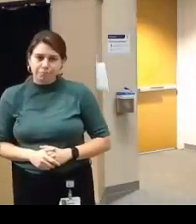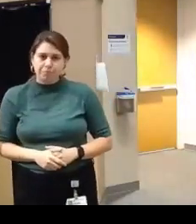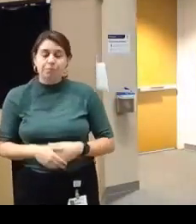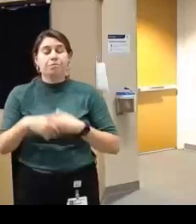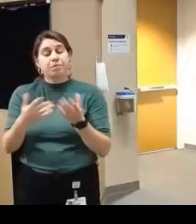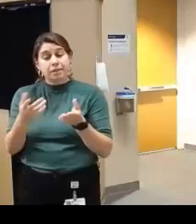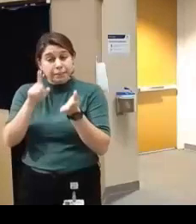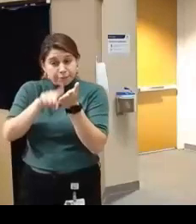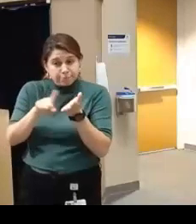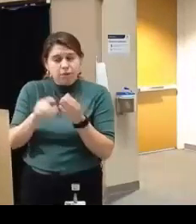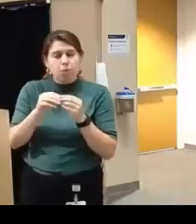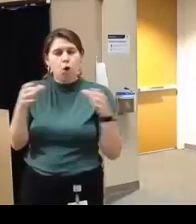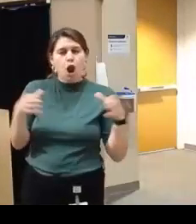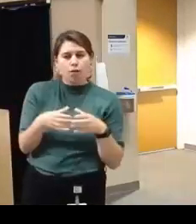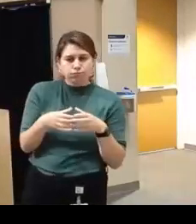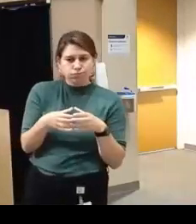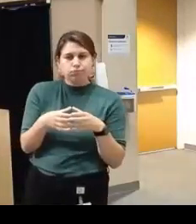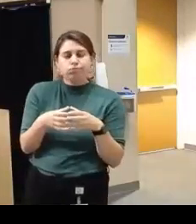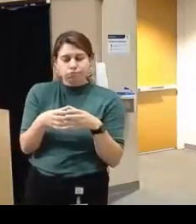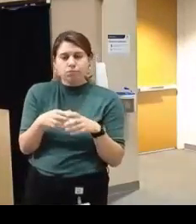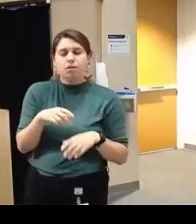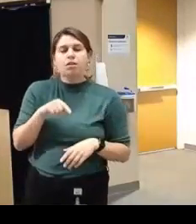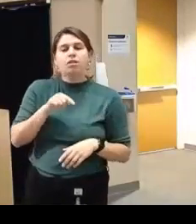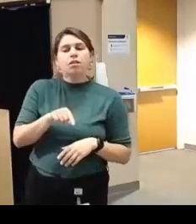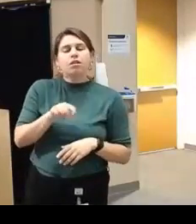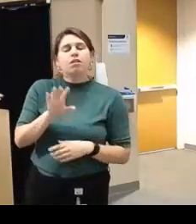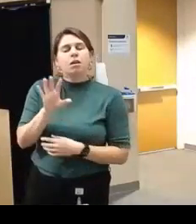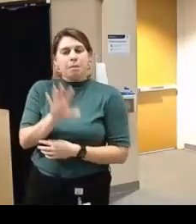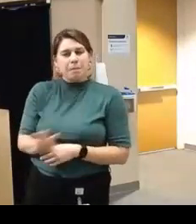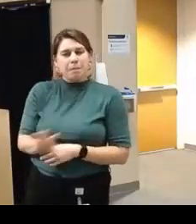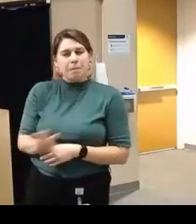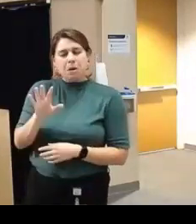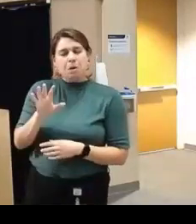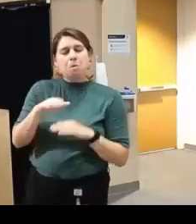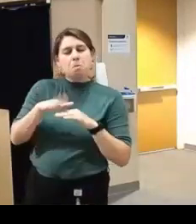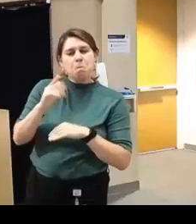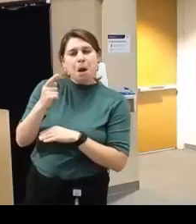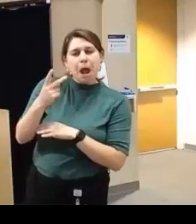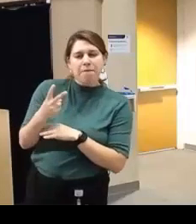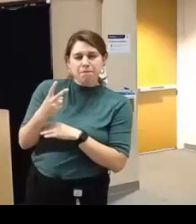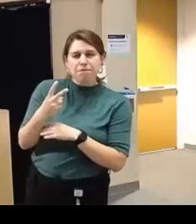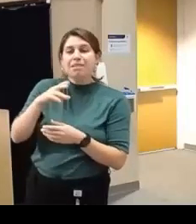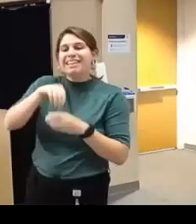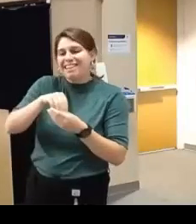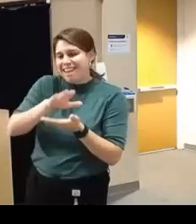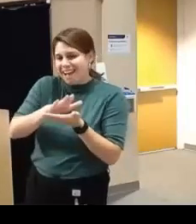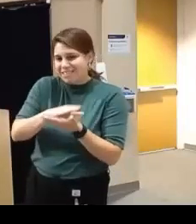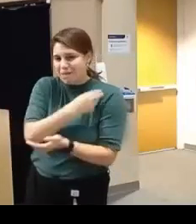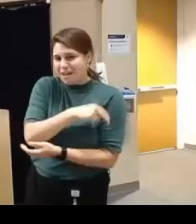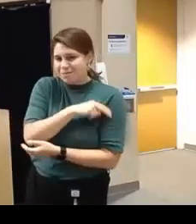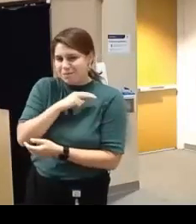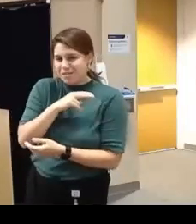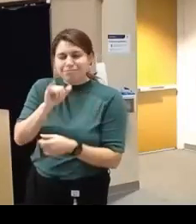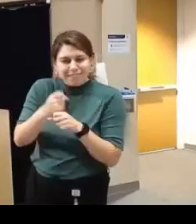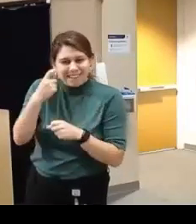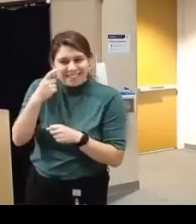Further research on a smaller subset of these units have learned that probably about more than half of them are in academic hospitals, which kind of makes sense because that's where a lot